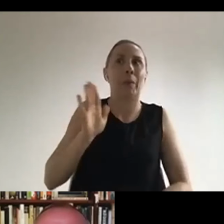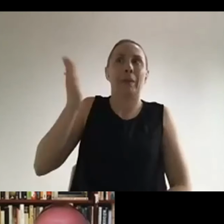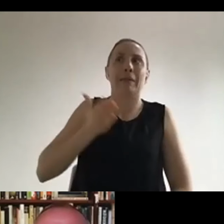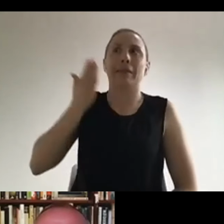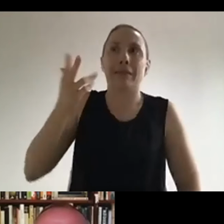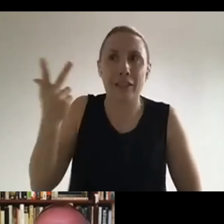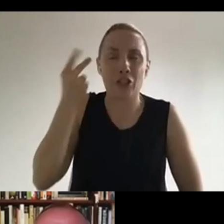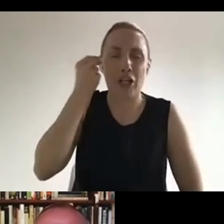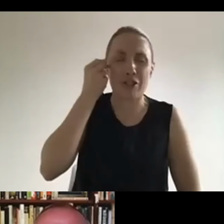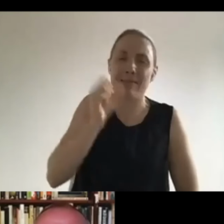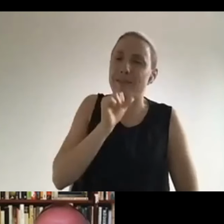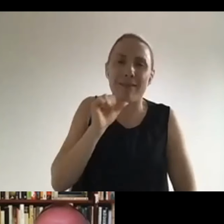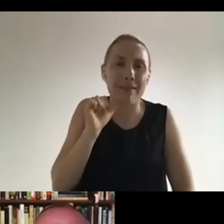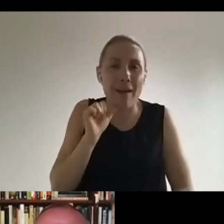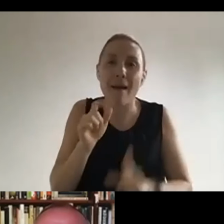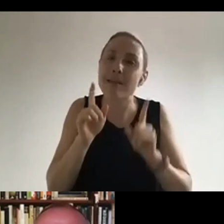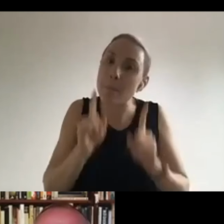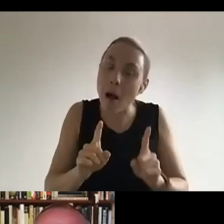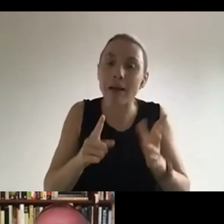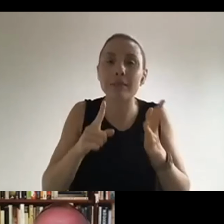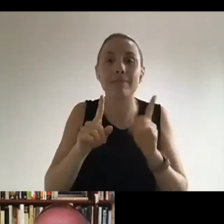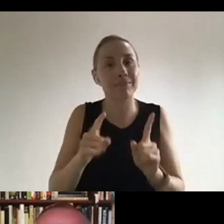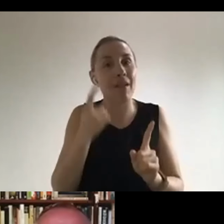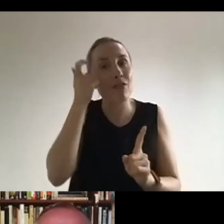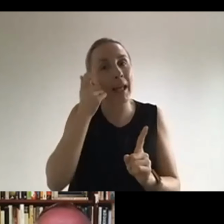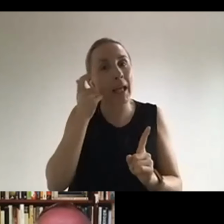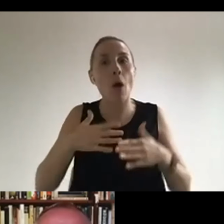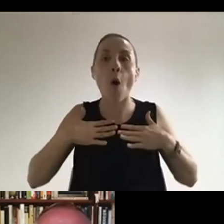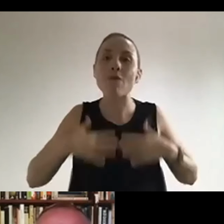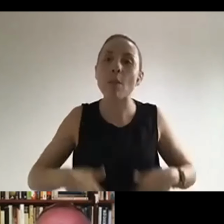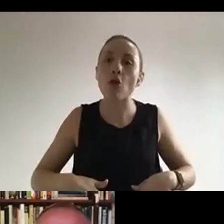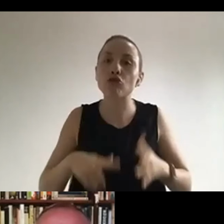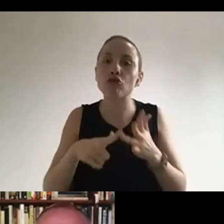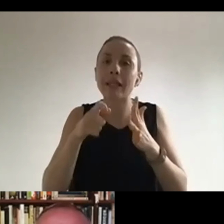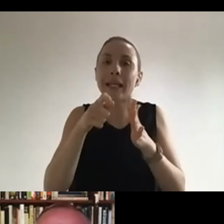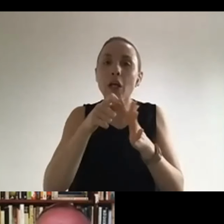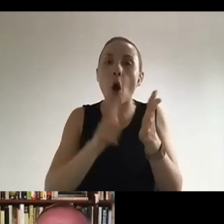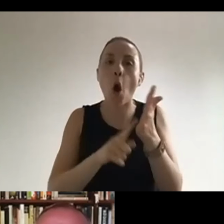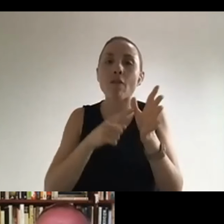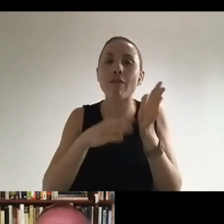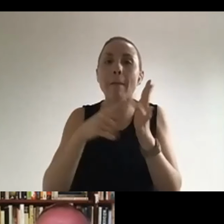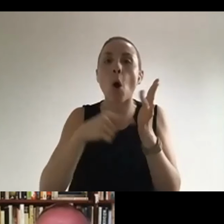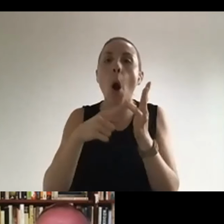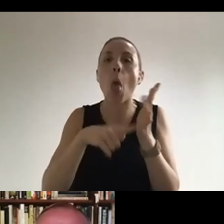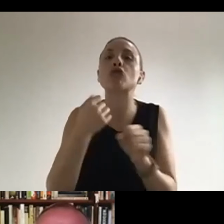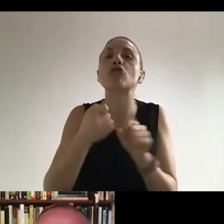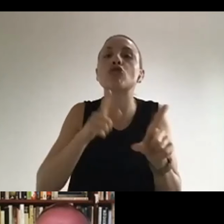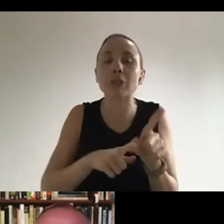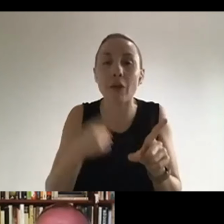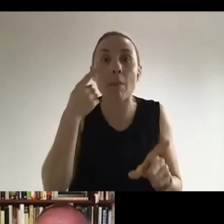ophthalmology, injections are being given all the time with VEGF, and that has become